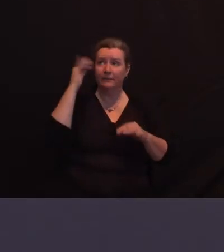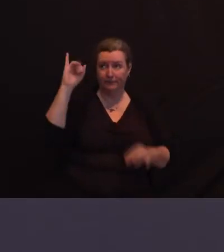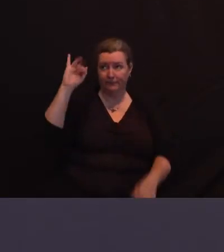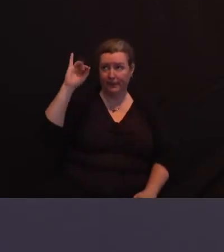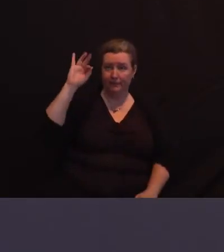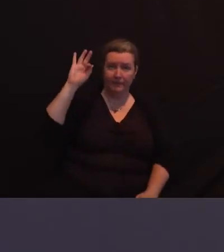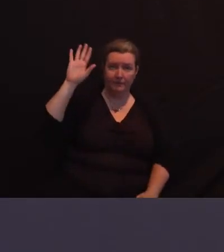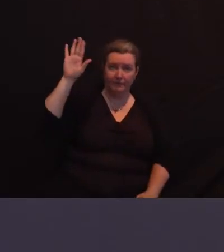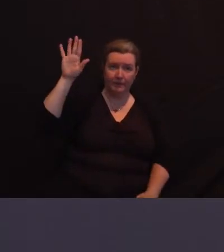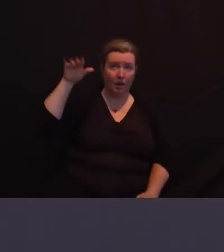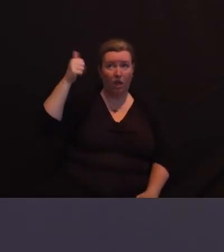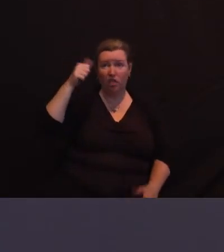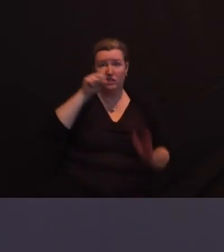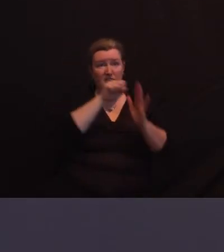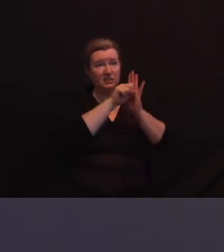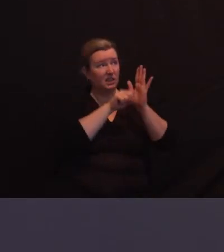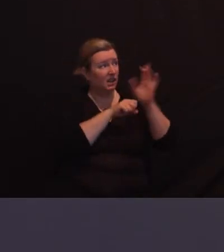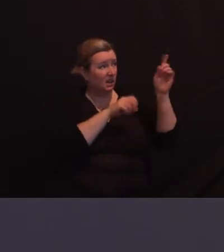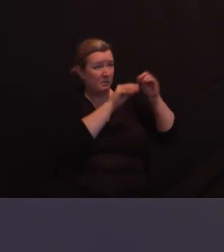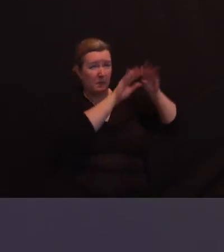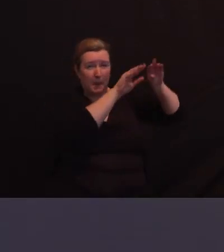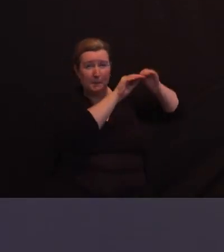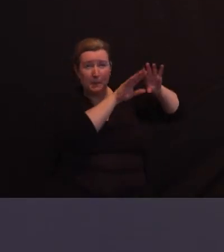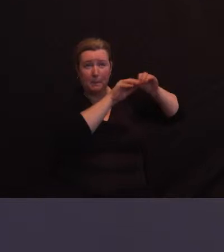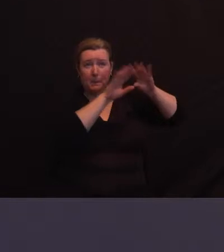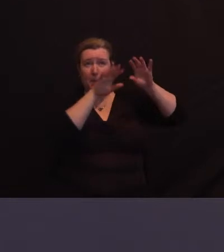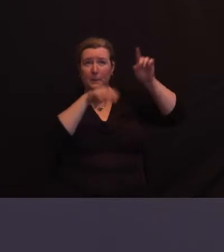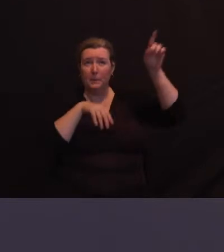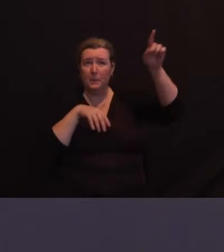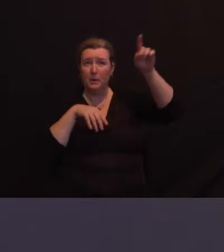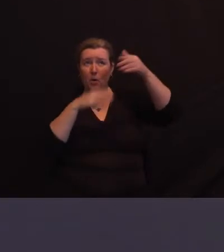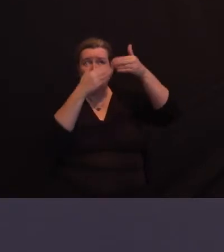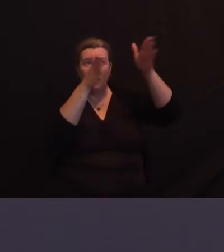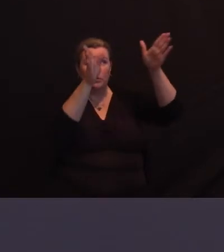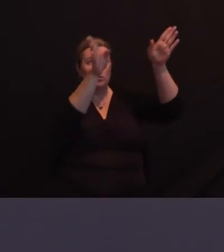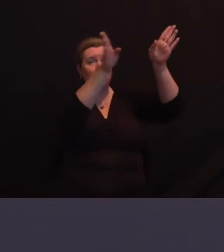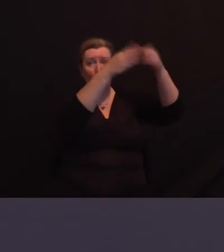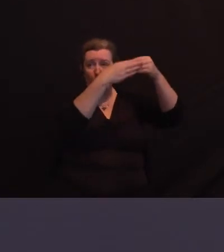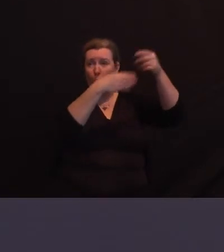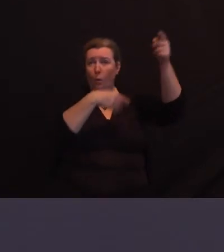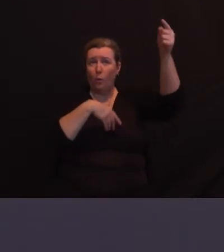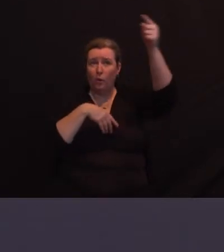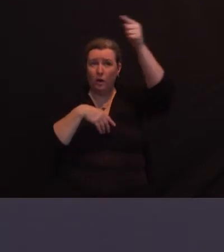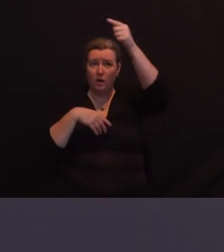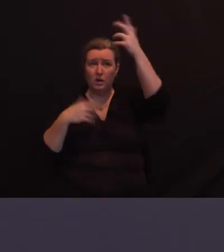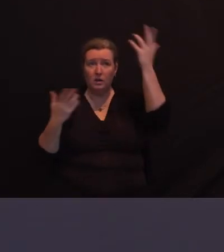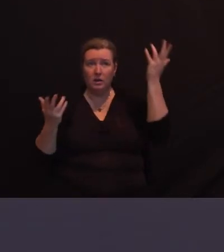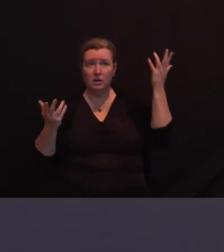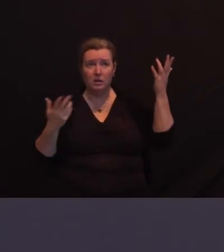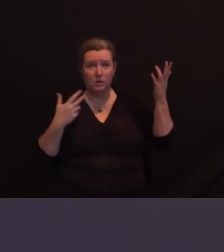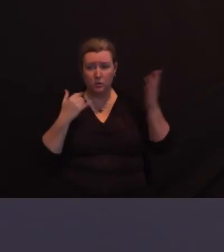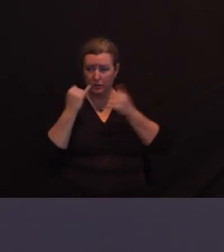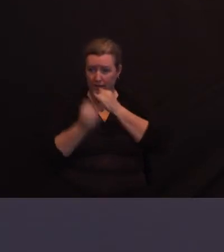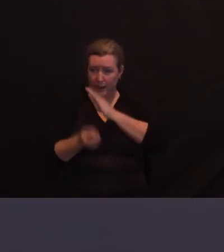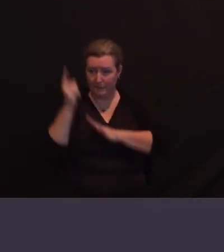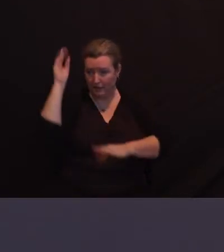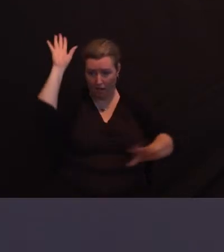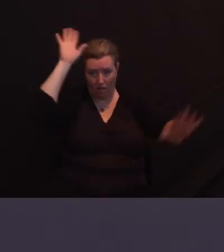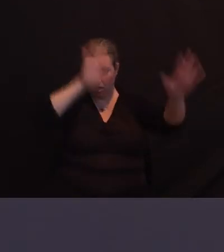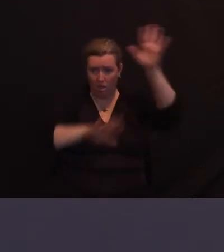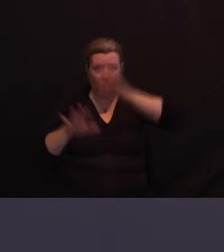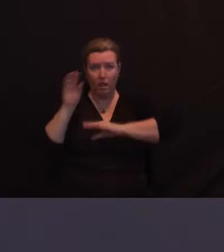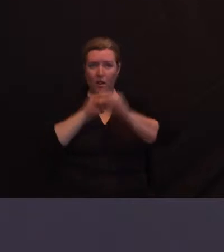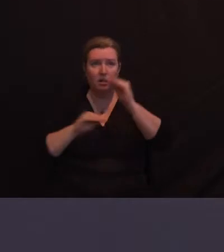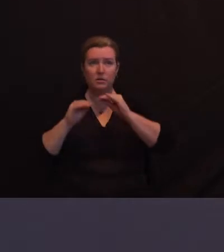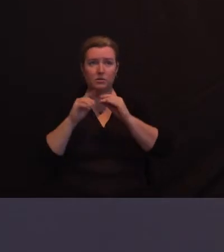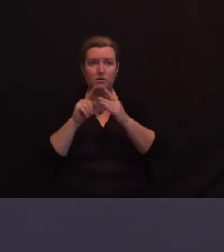patterns happen in New Jersey the same way they've happened all over the rest of the country, instead of scrambling to put together some kind of virtual plan, why don't we